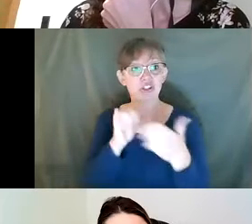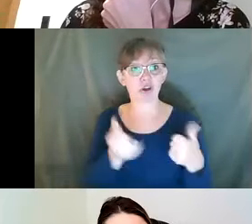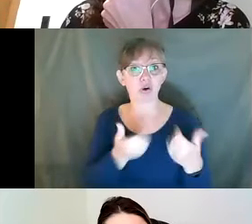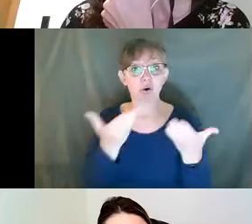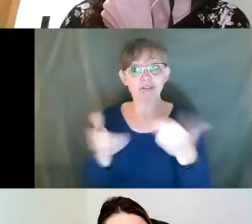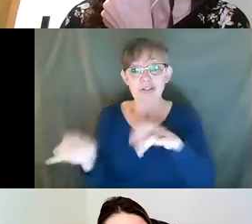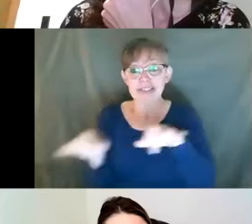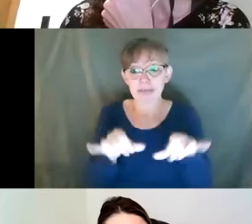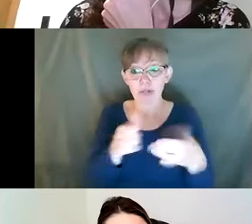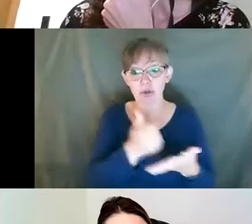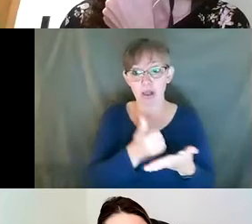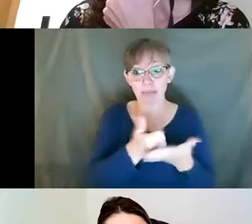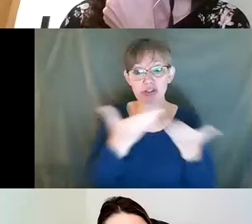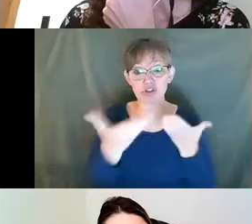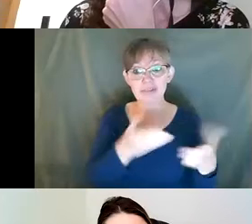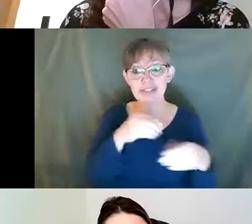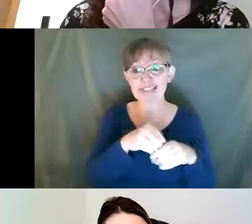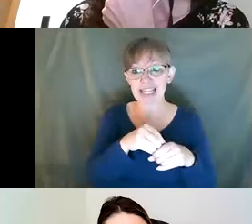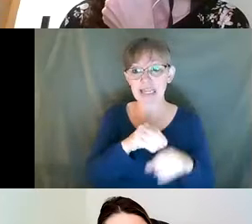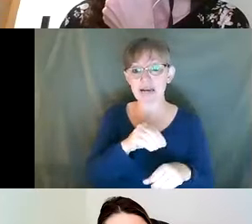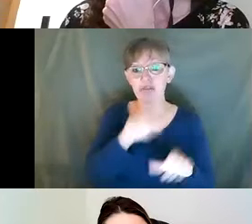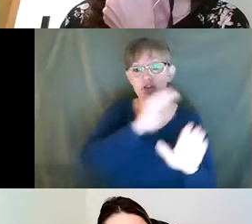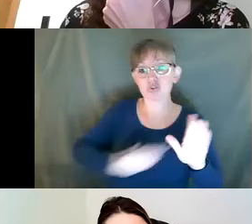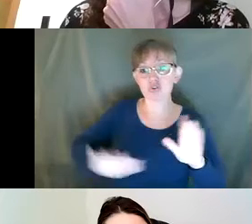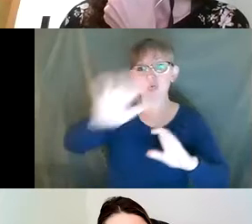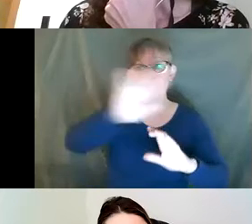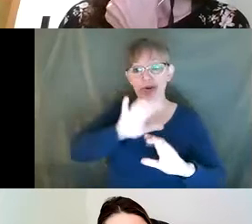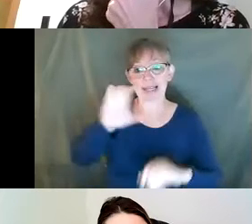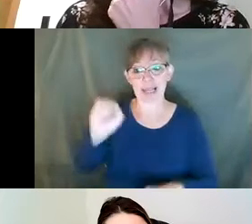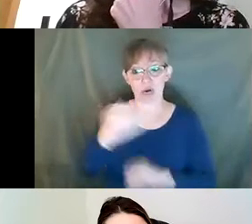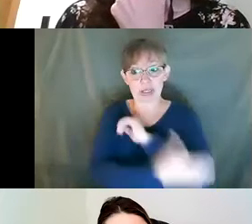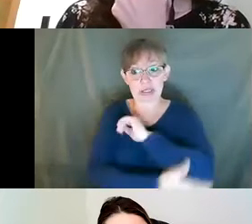and services in the counties surrounding Onondaga County?